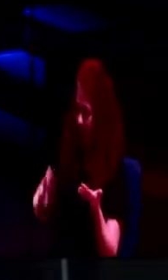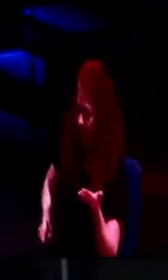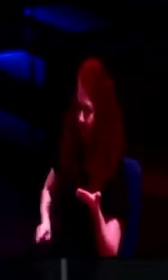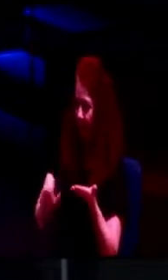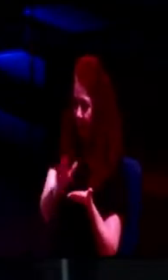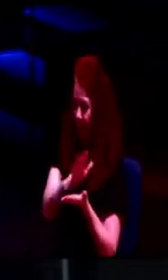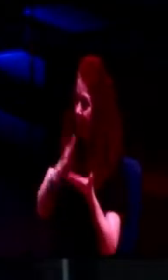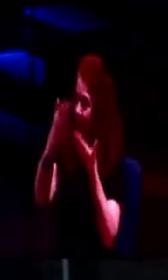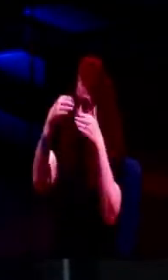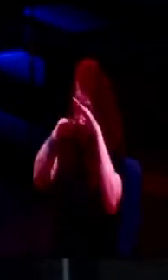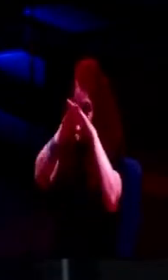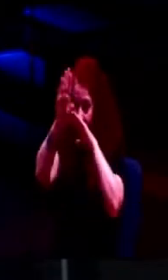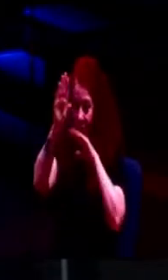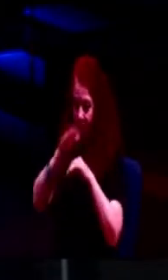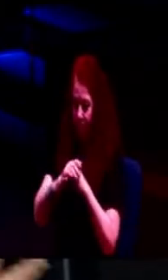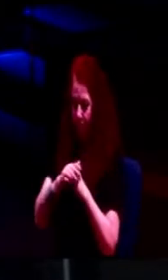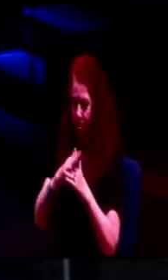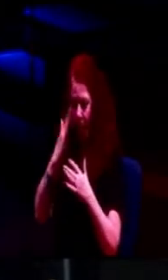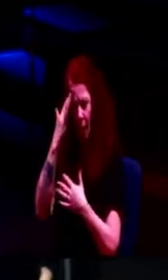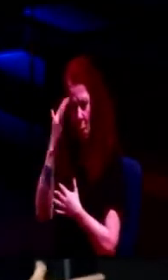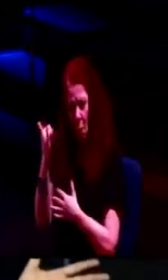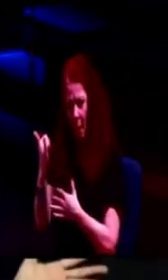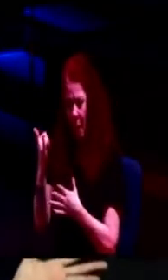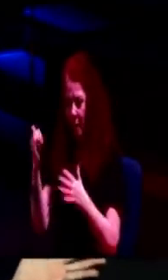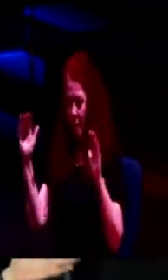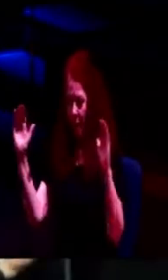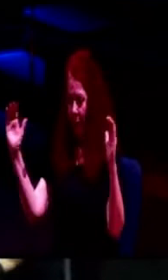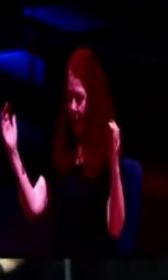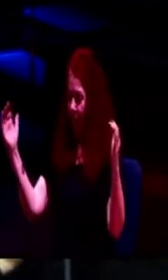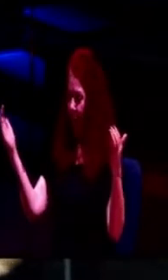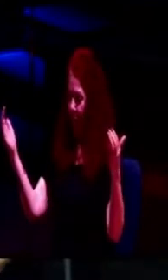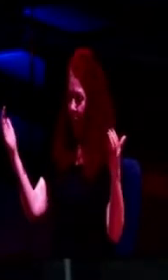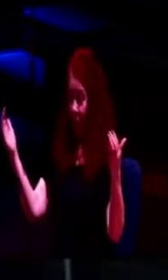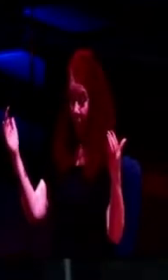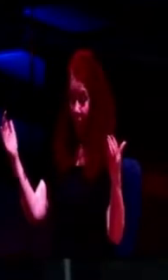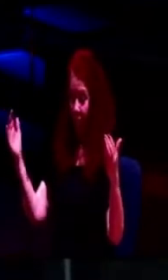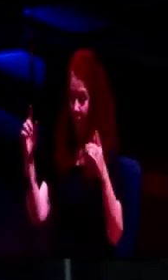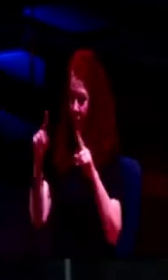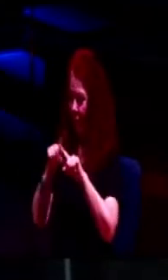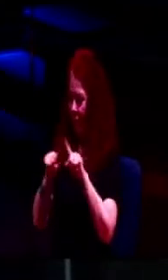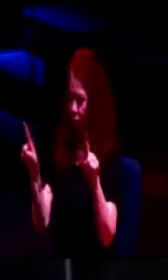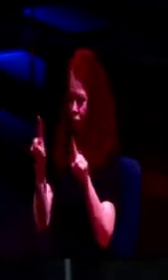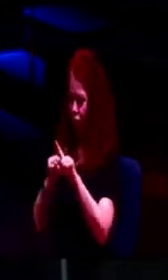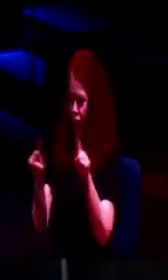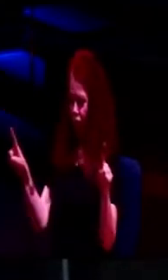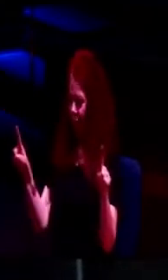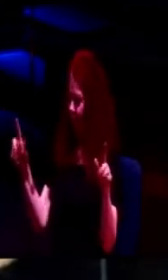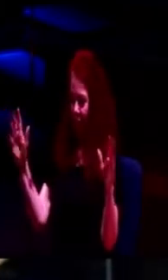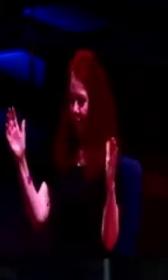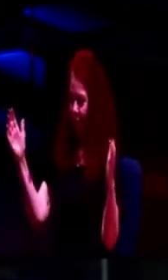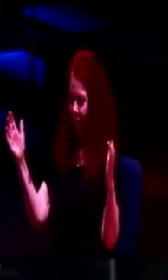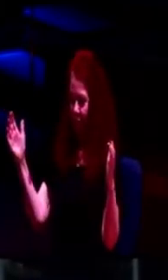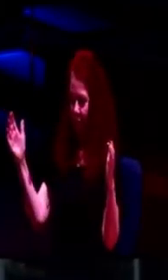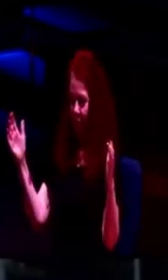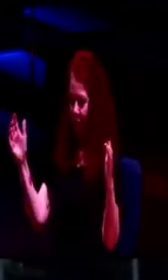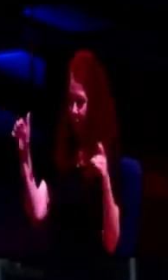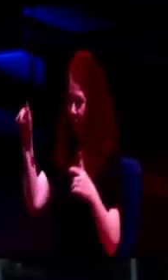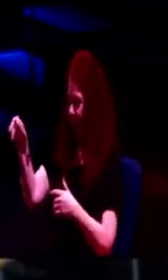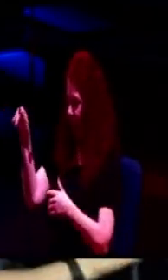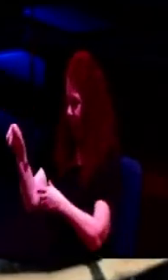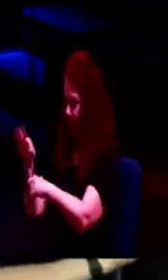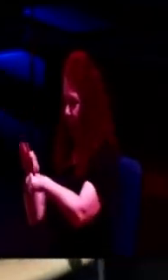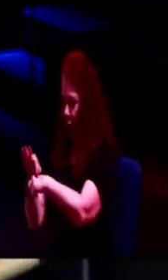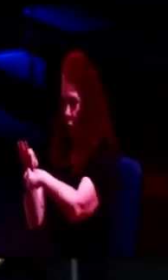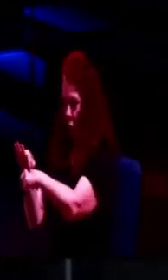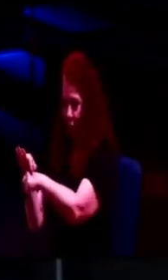here's why. Because when you compare the two, they differ. They're like bookends. The kingdom of this earth and